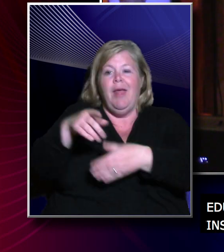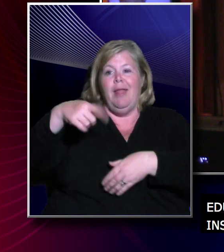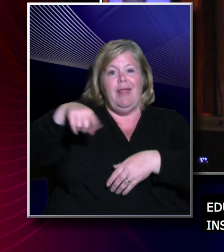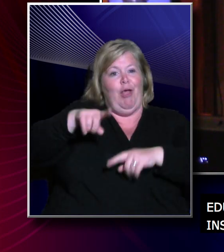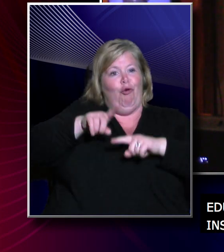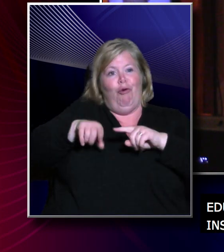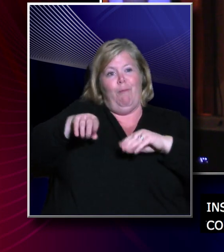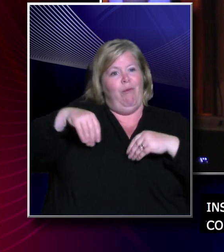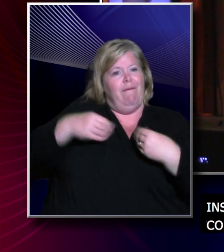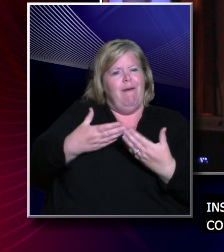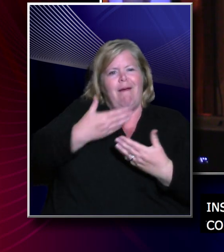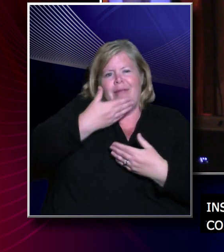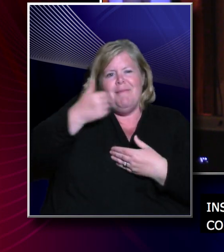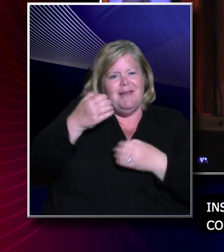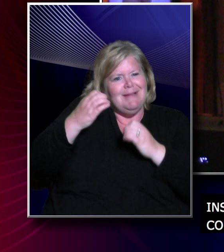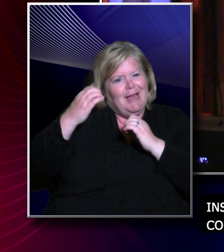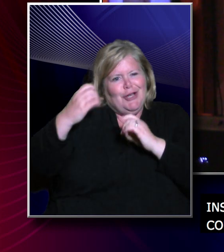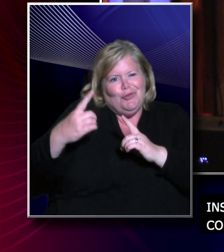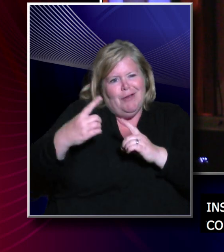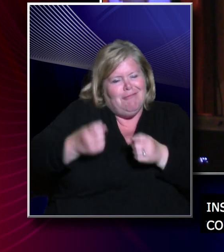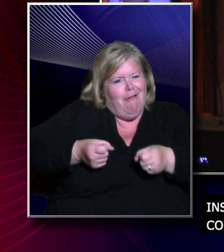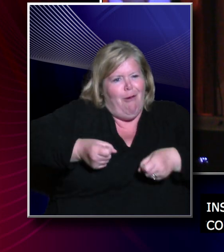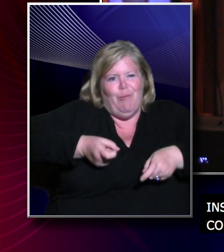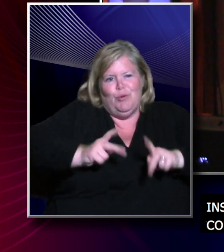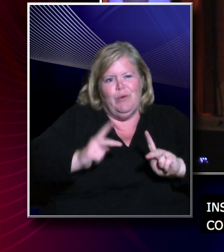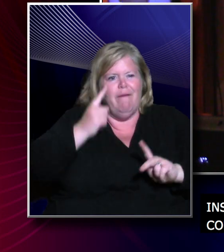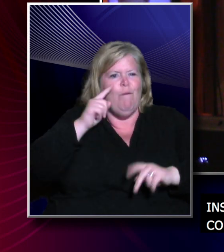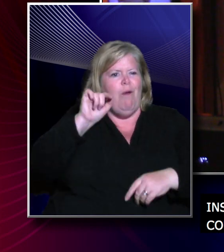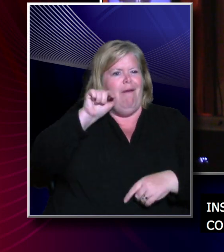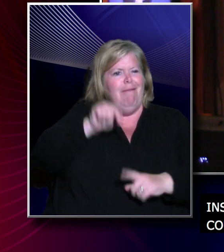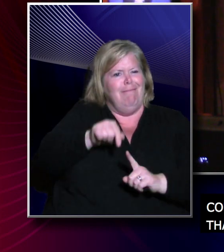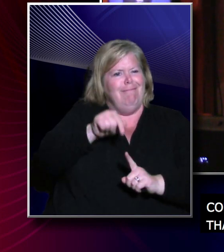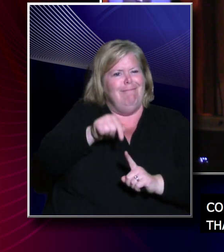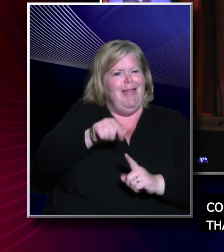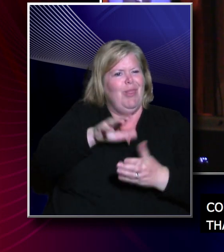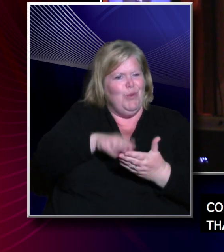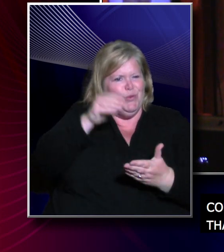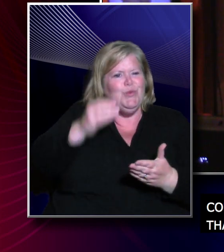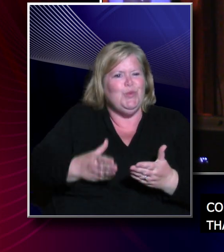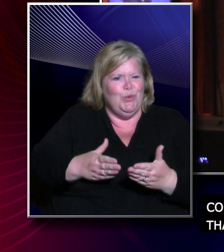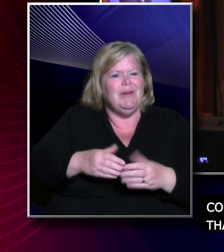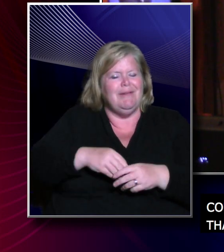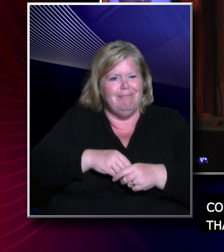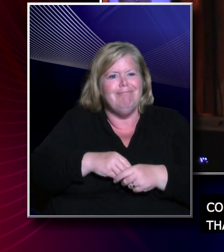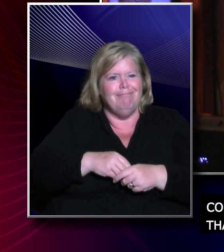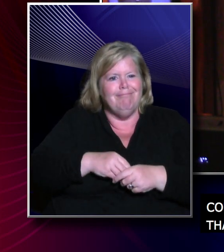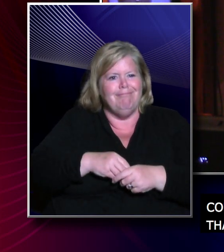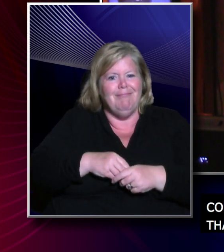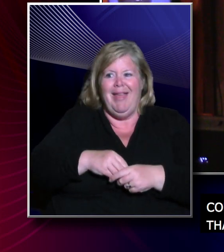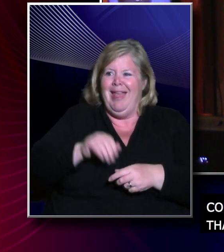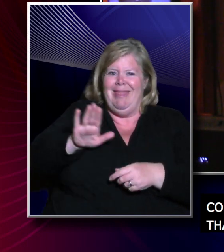the best education opportunity for that student there at the local schools. So